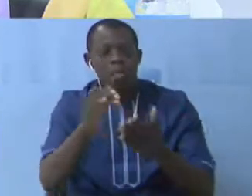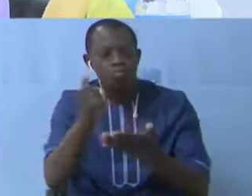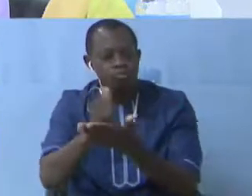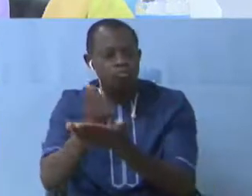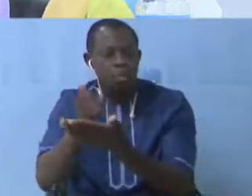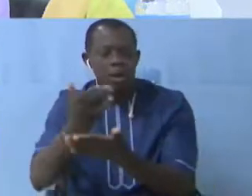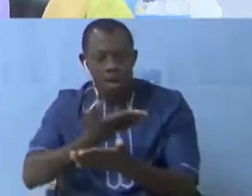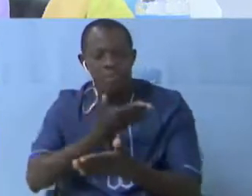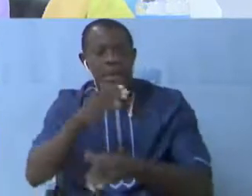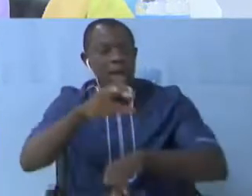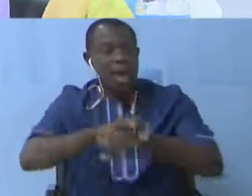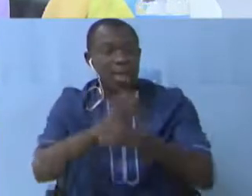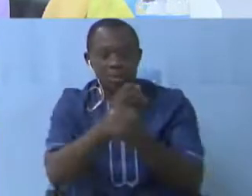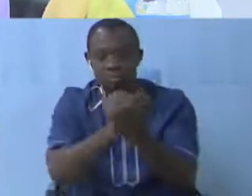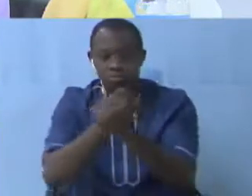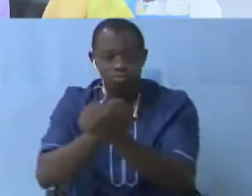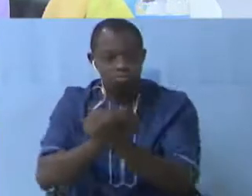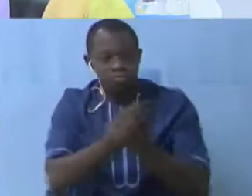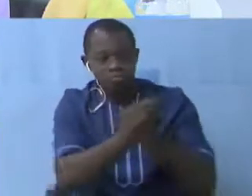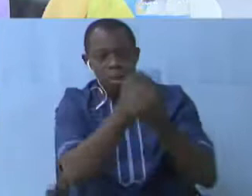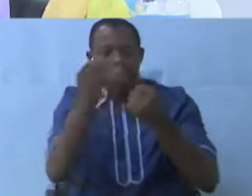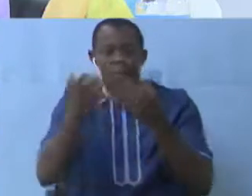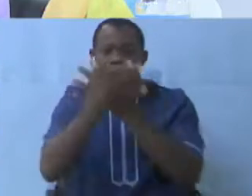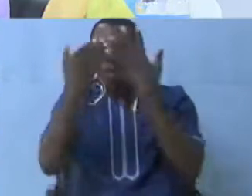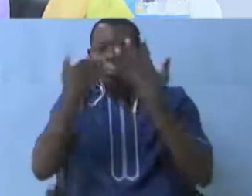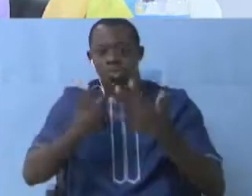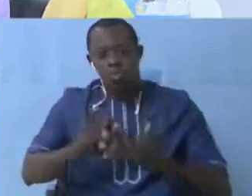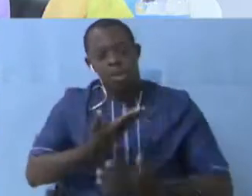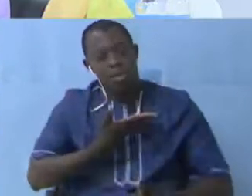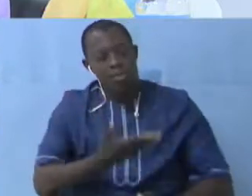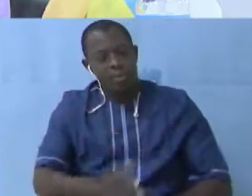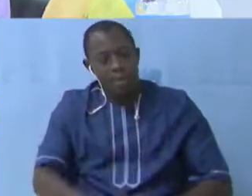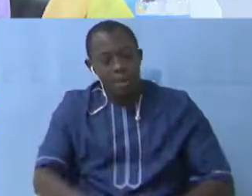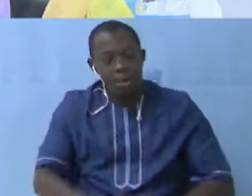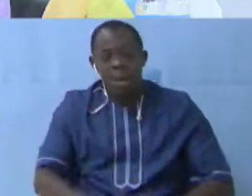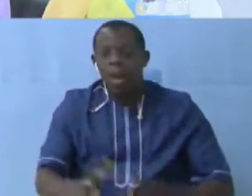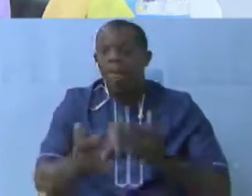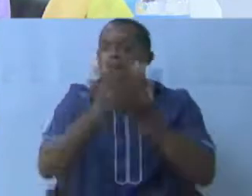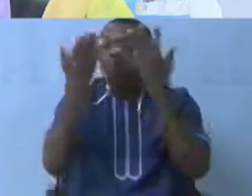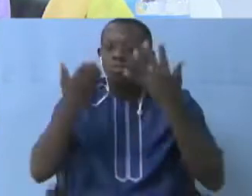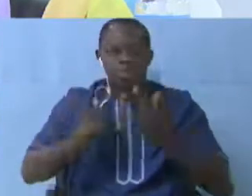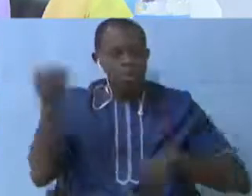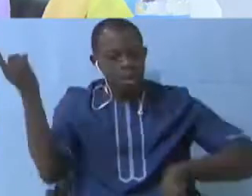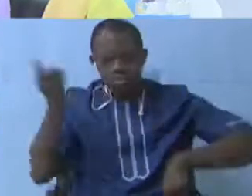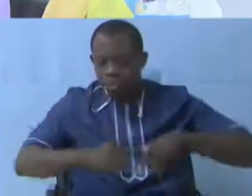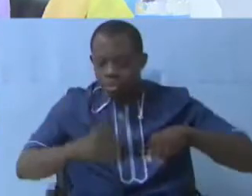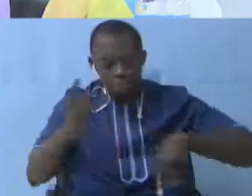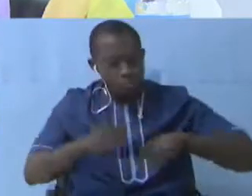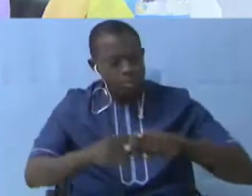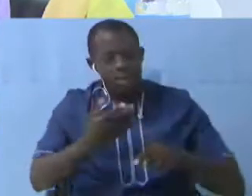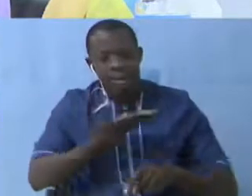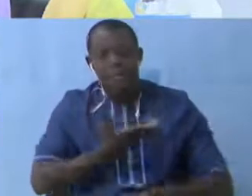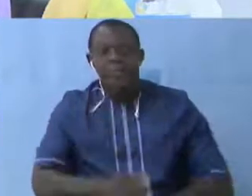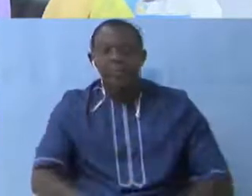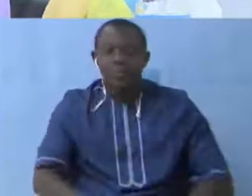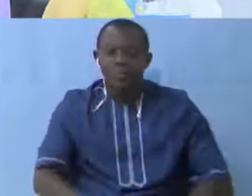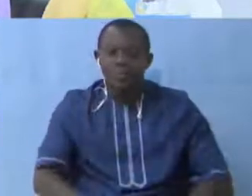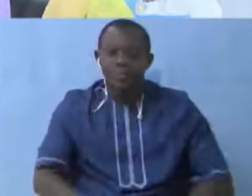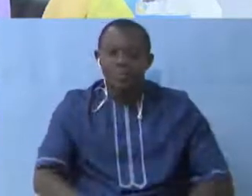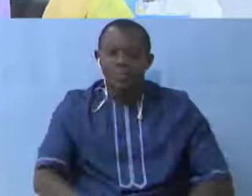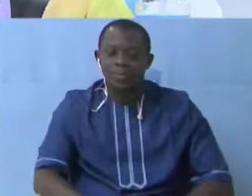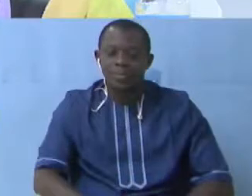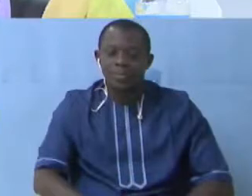ak ñeneen ñoo xam ne jigéen ñoo xam ne seen moroomi jigéen lañ aajo. Many were beaten. ñu bëri dóor nañ leen. They were really